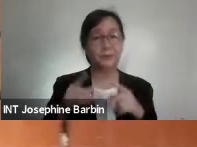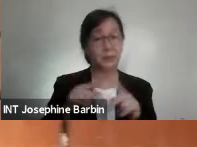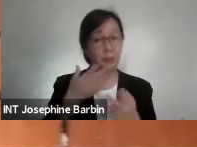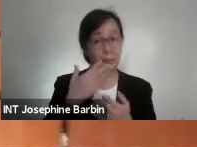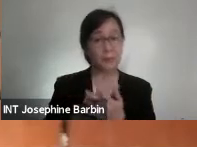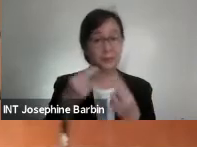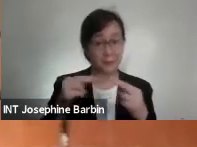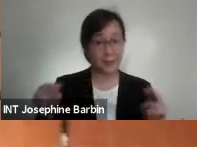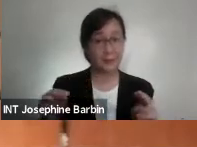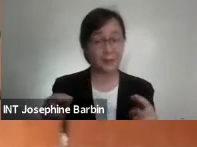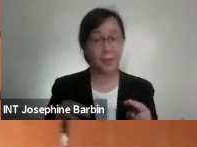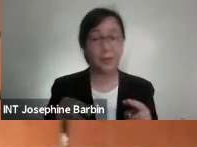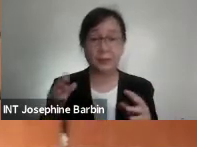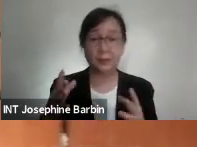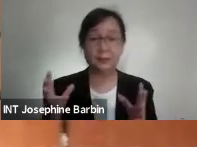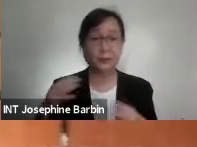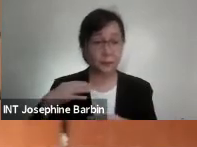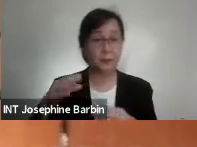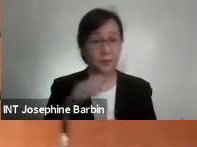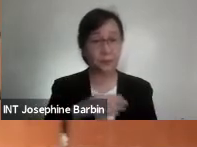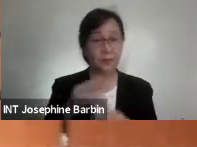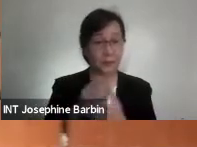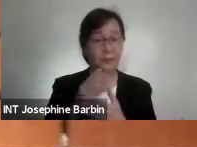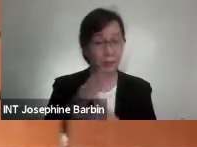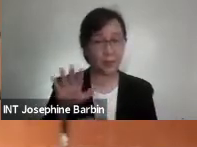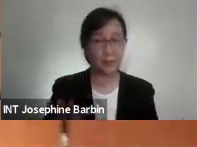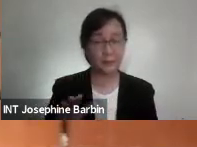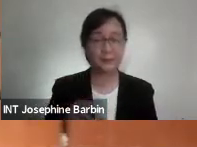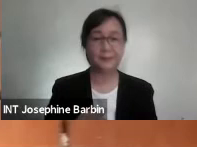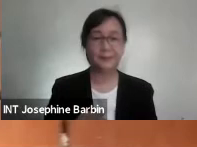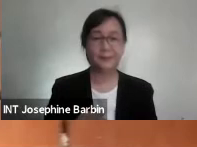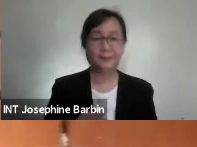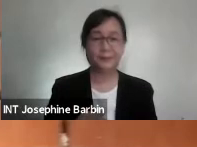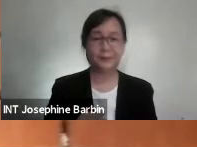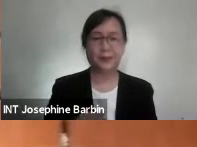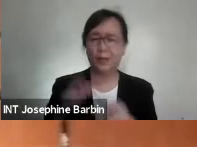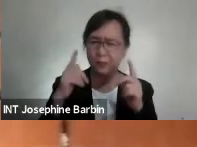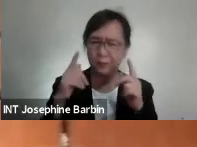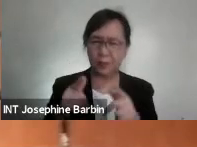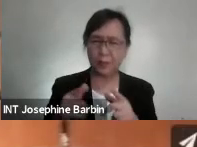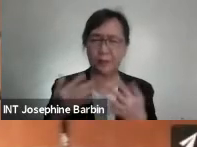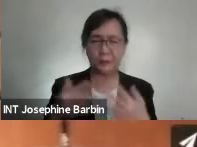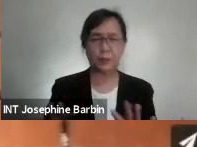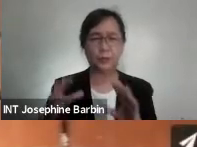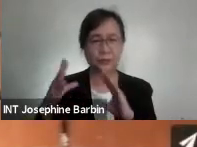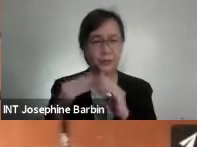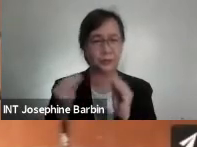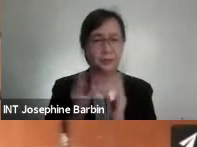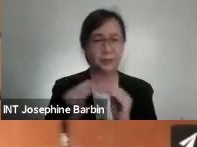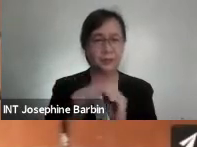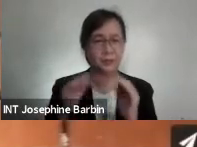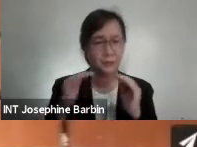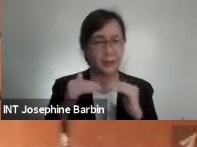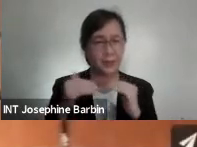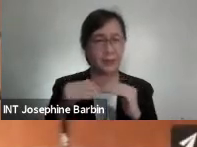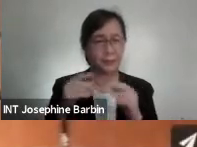that the Committee on the Rights of the Child, who look after the convention, have written down ways